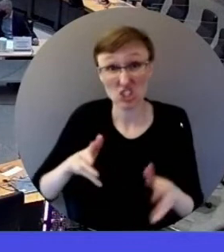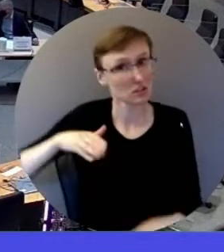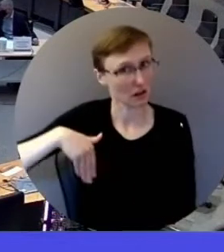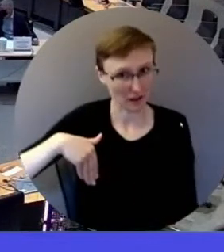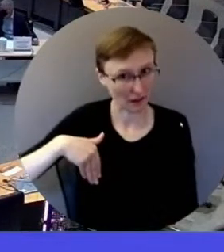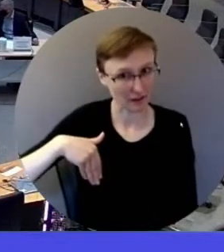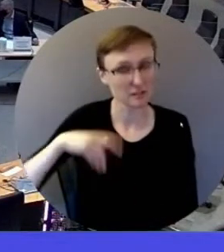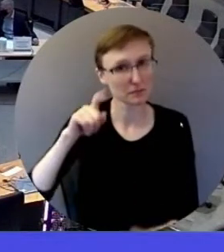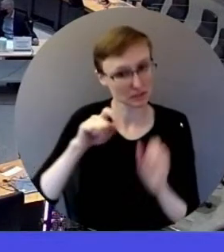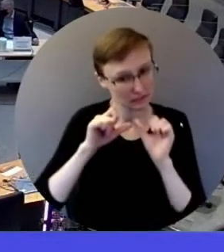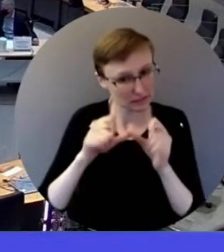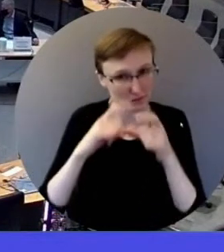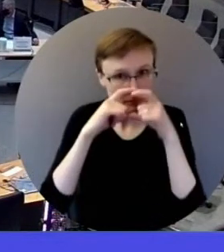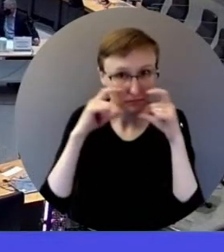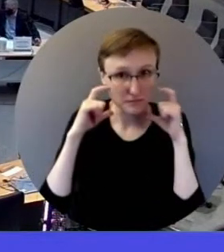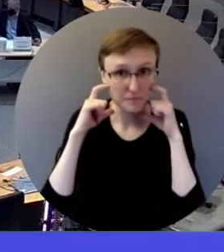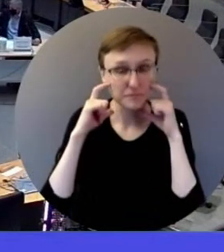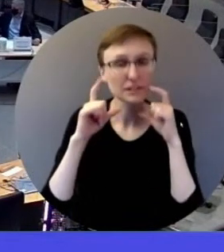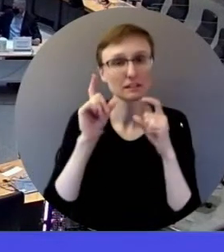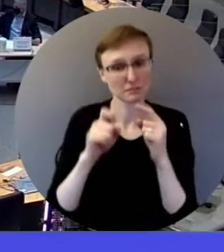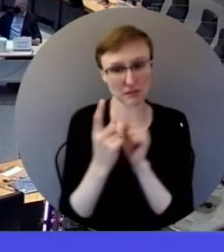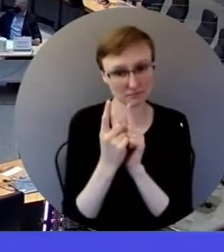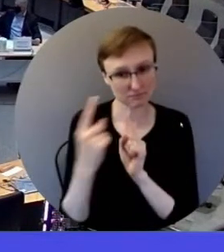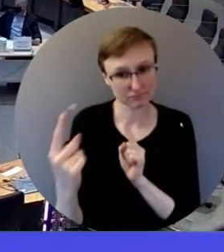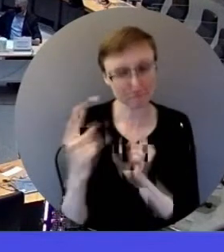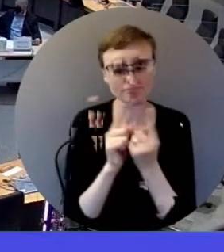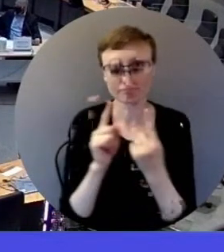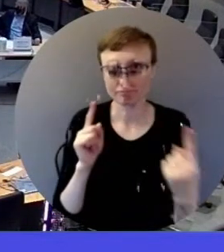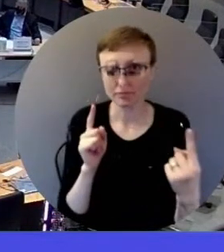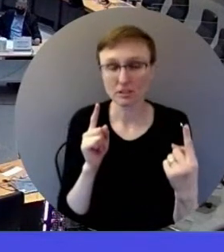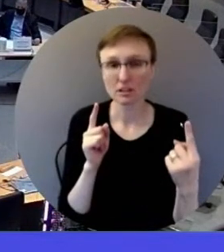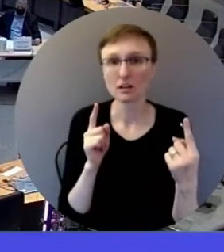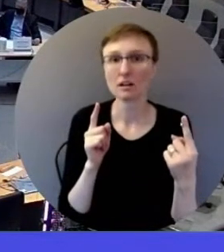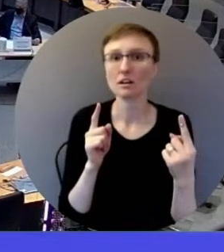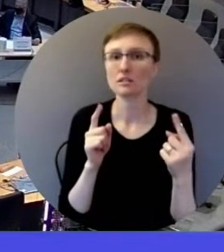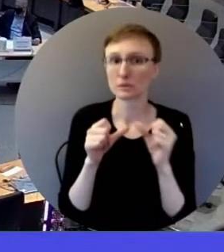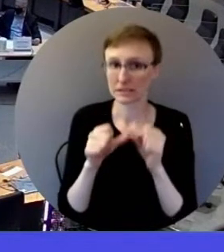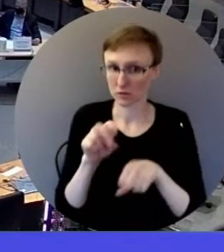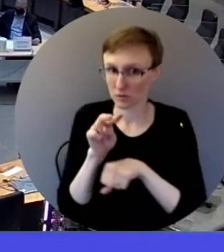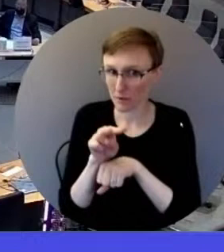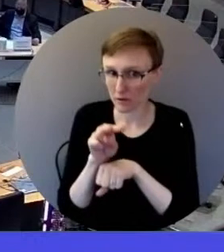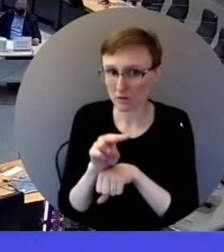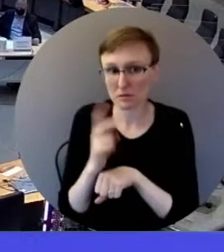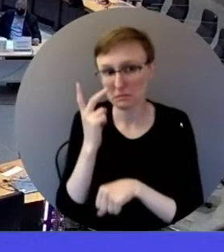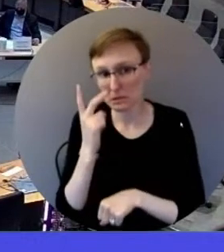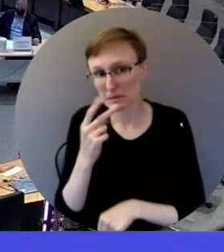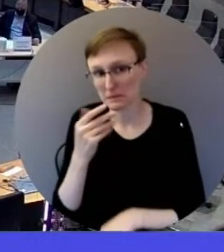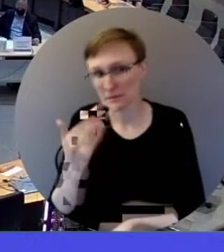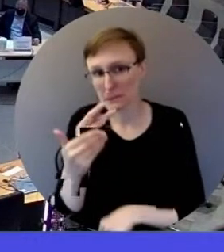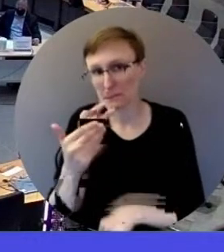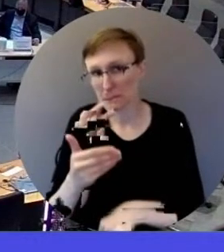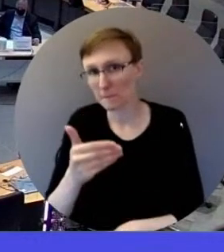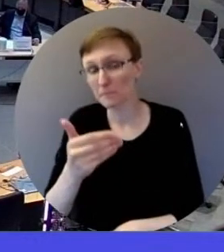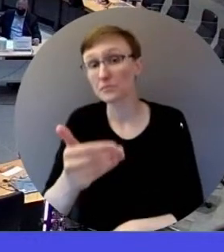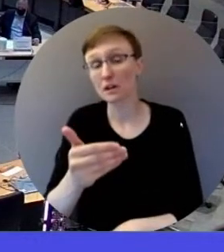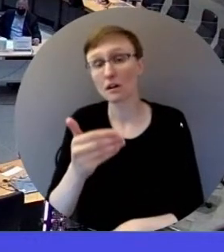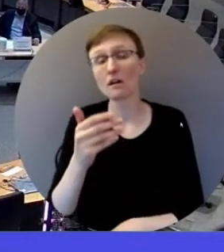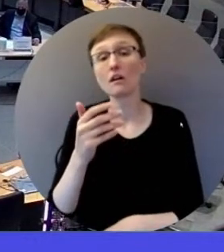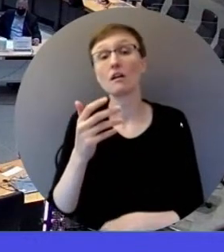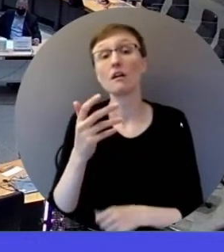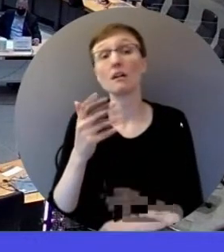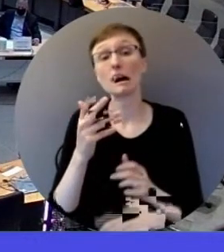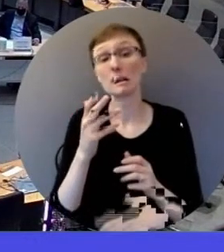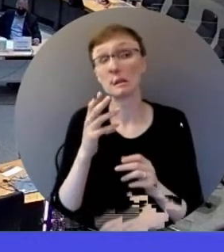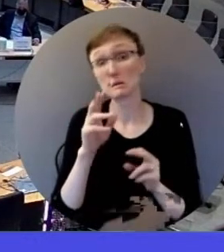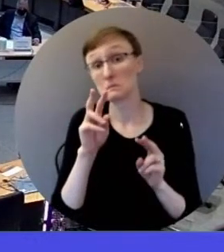transmission until we can monitor the step-by-step approach. We get back to more people indoors. We assess